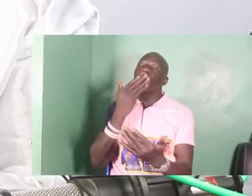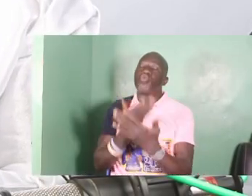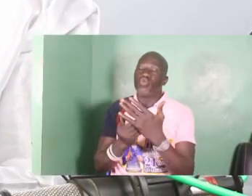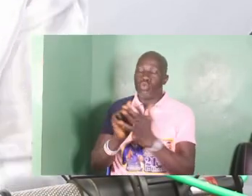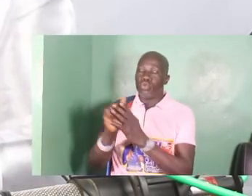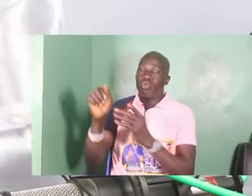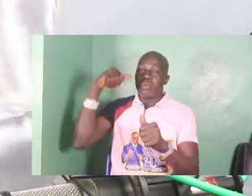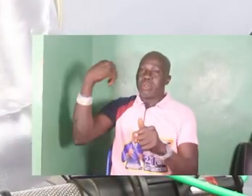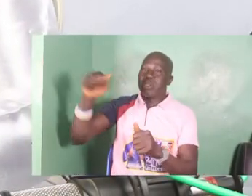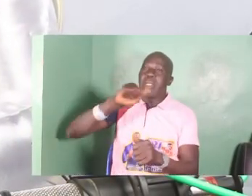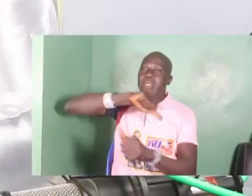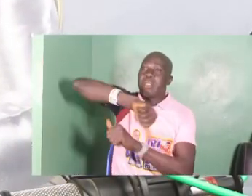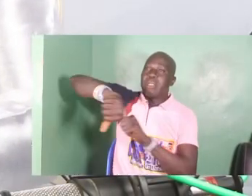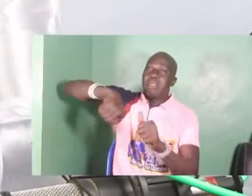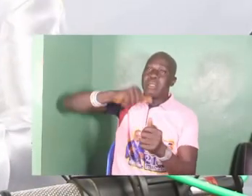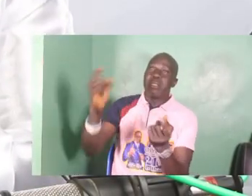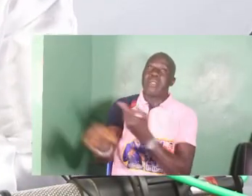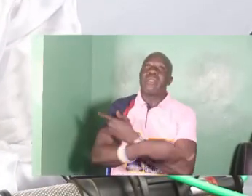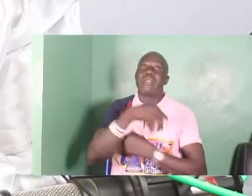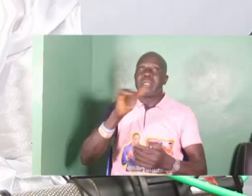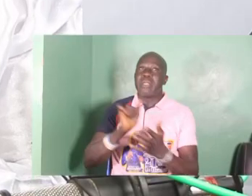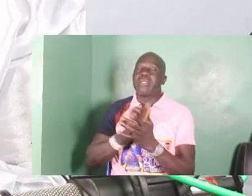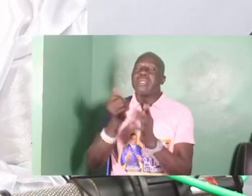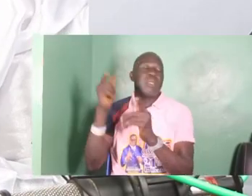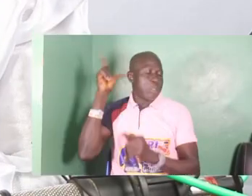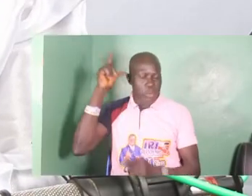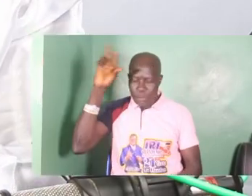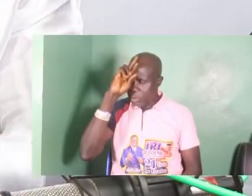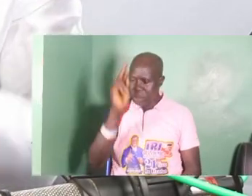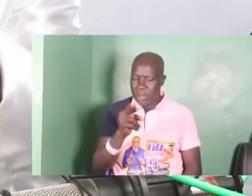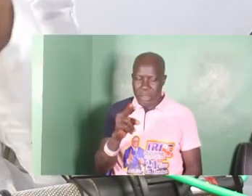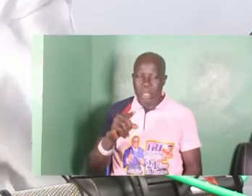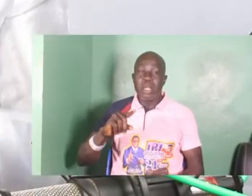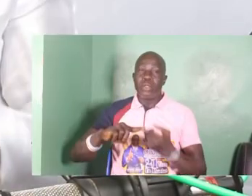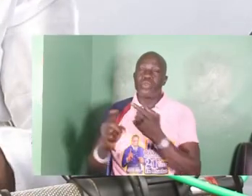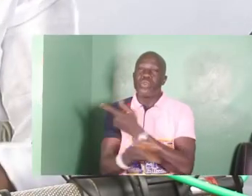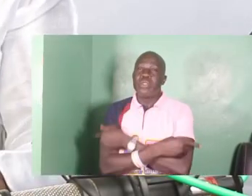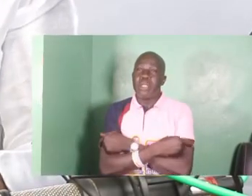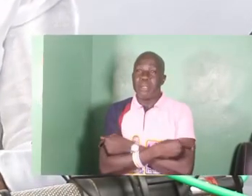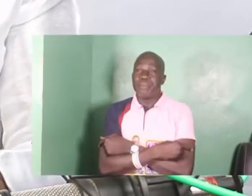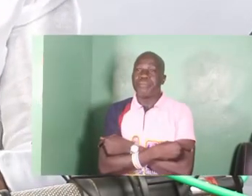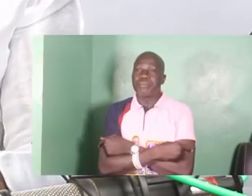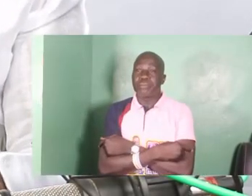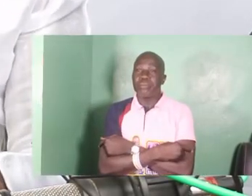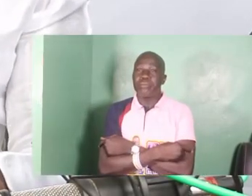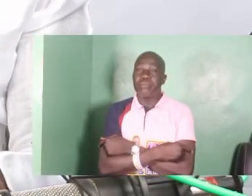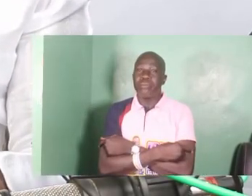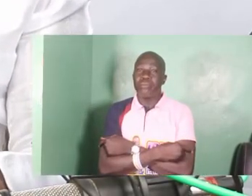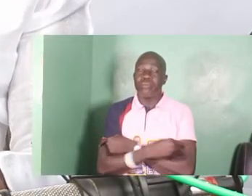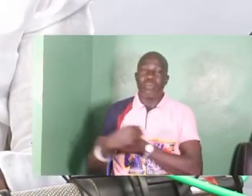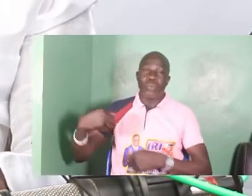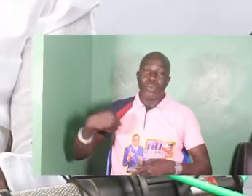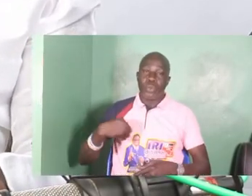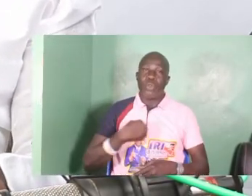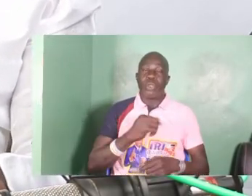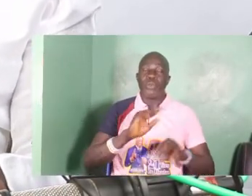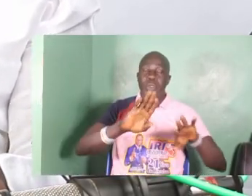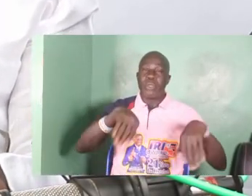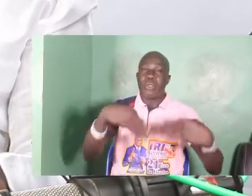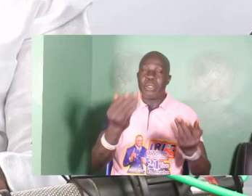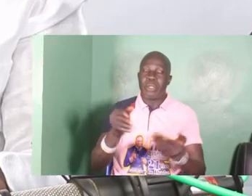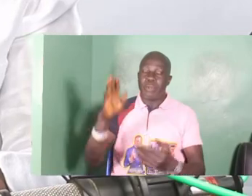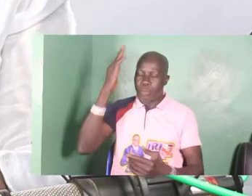is sir. Today, I'll have one man to see a career. We will give you mats on your head.